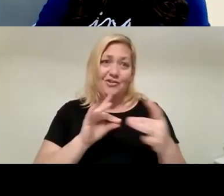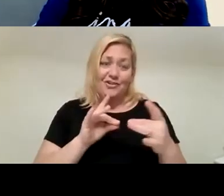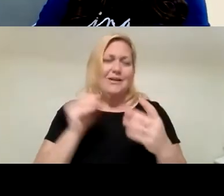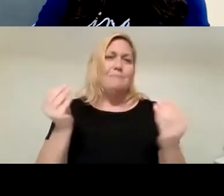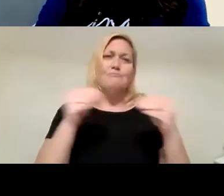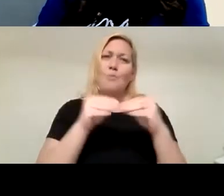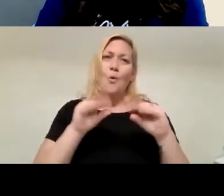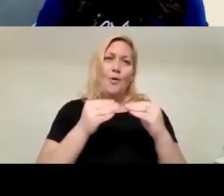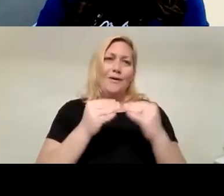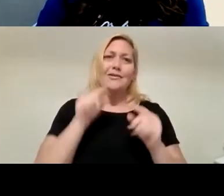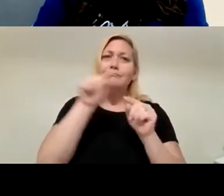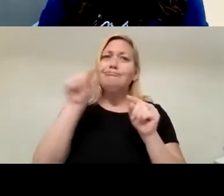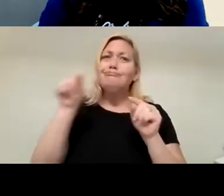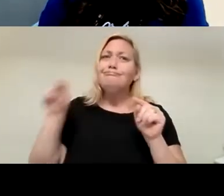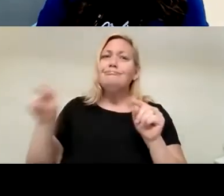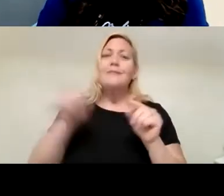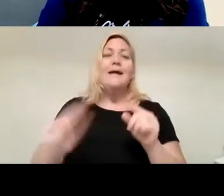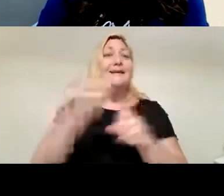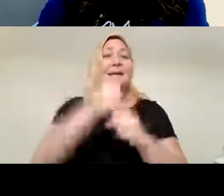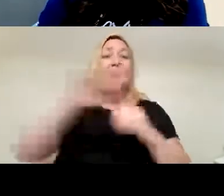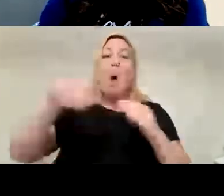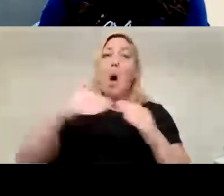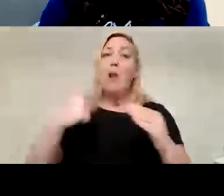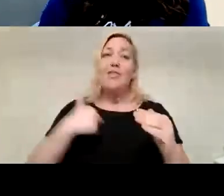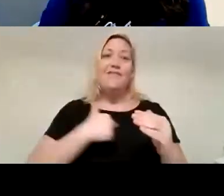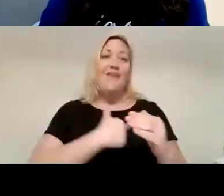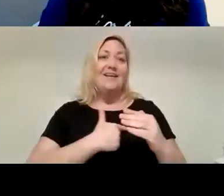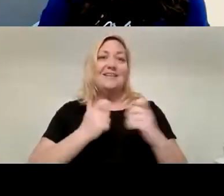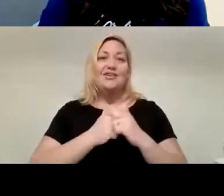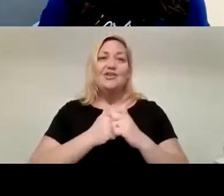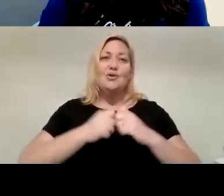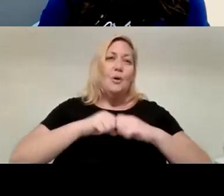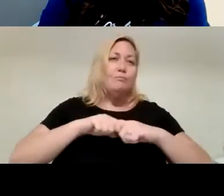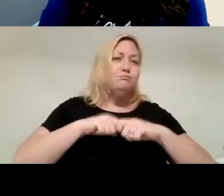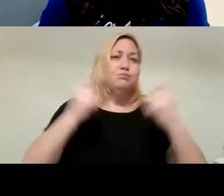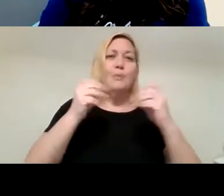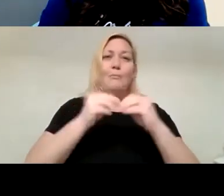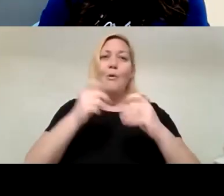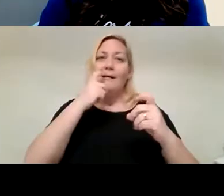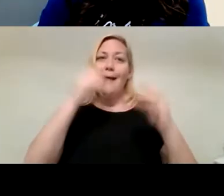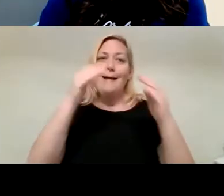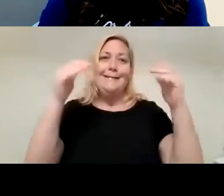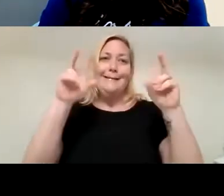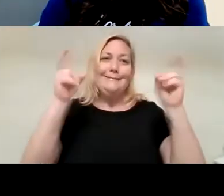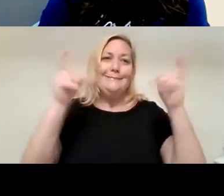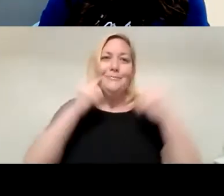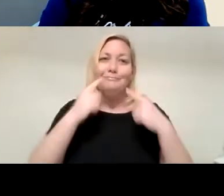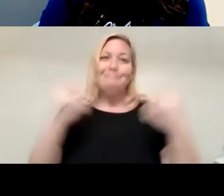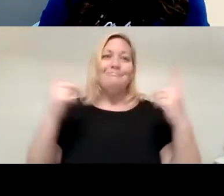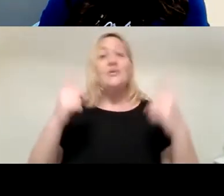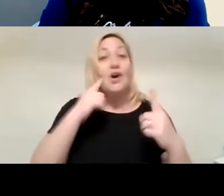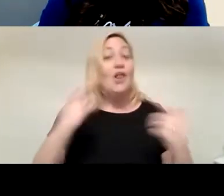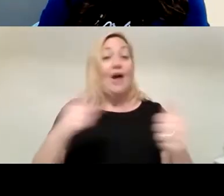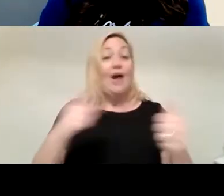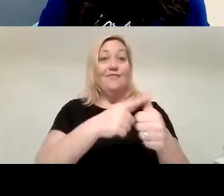more, because it's going to take all of us to break more glass ceilings, because you heard a lot of first. Right. I'm